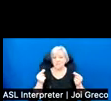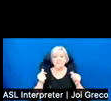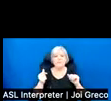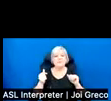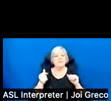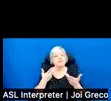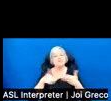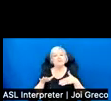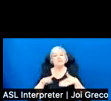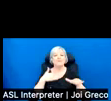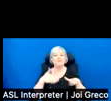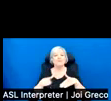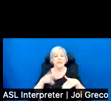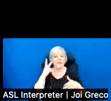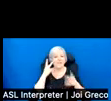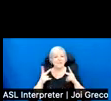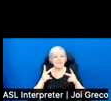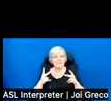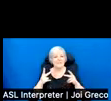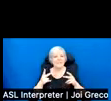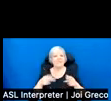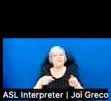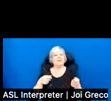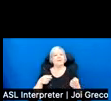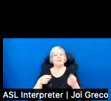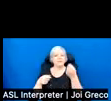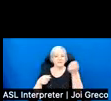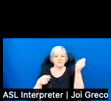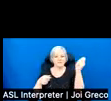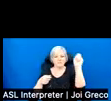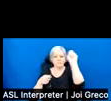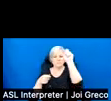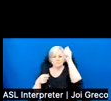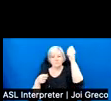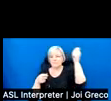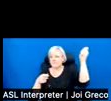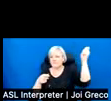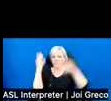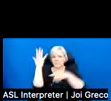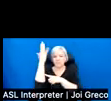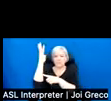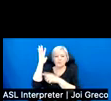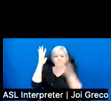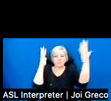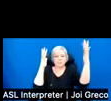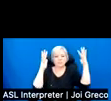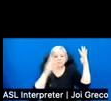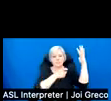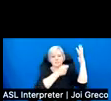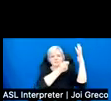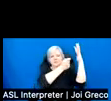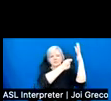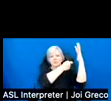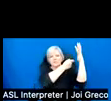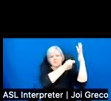and you actually see him detect the trees up above him. So he reaches up to the trees with his cane, because he's completely visually impaired,